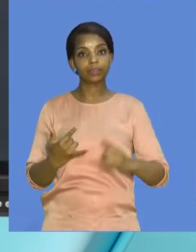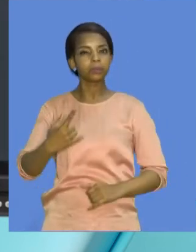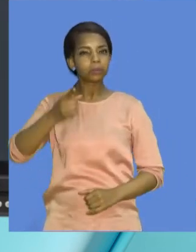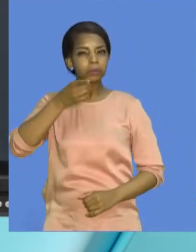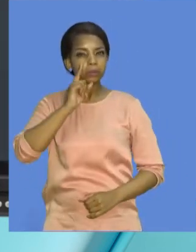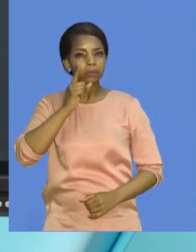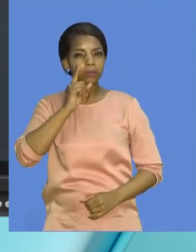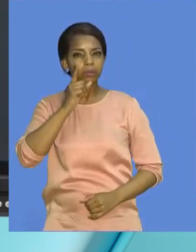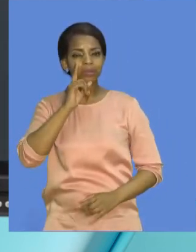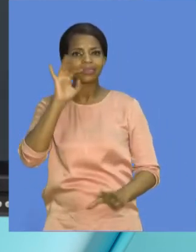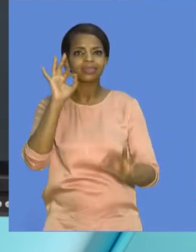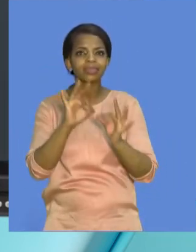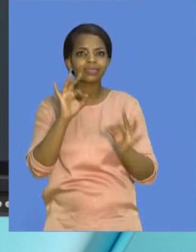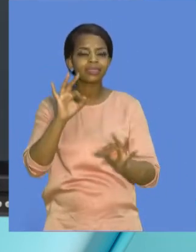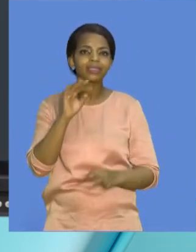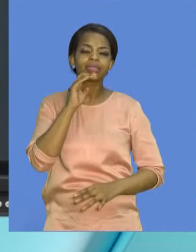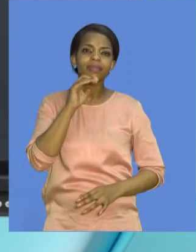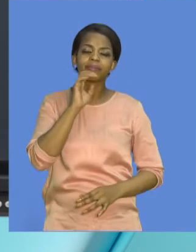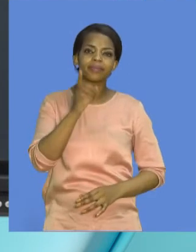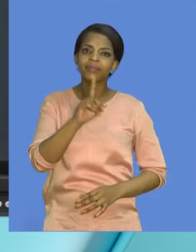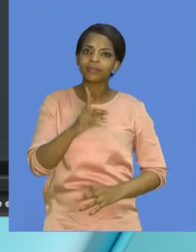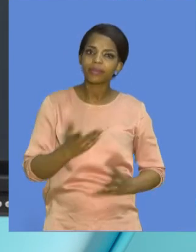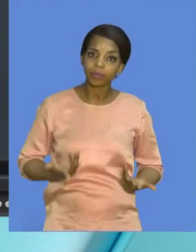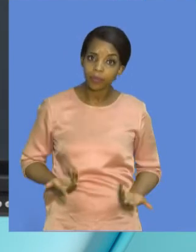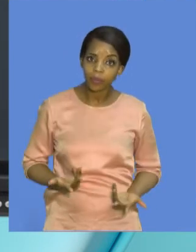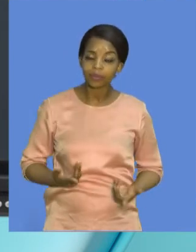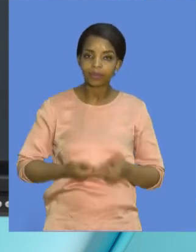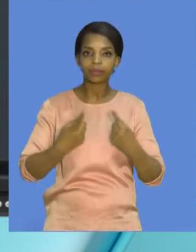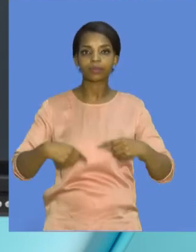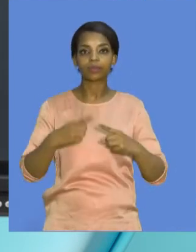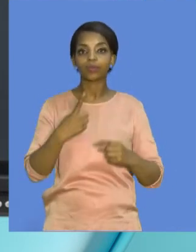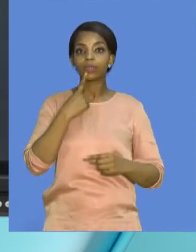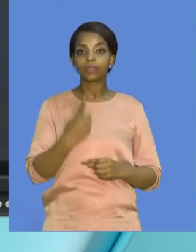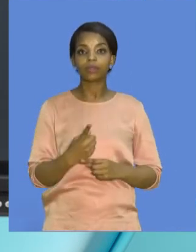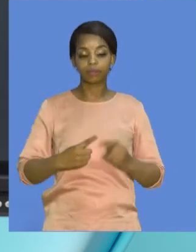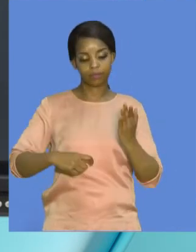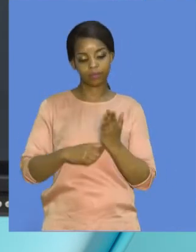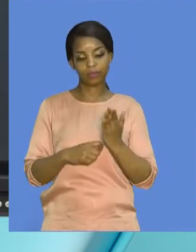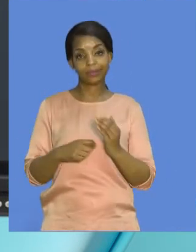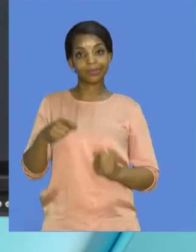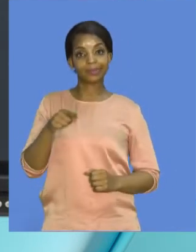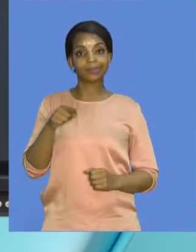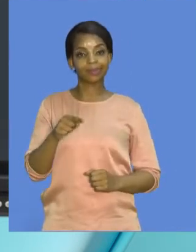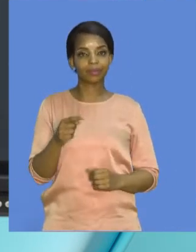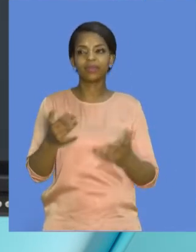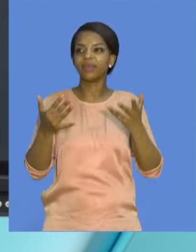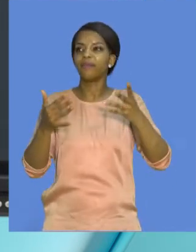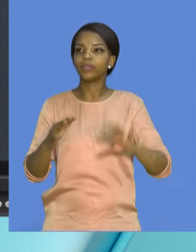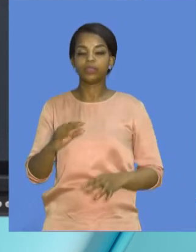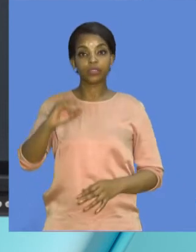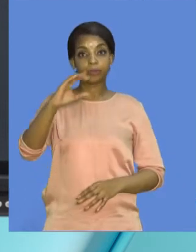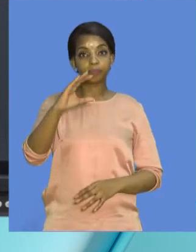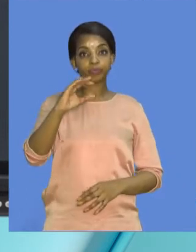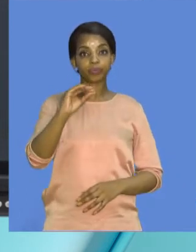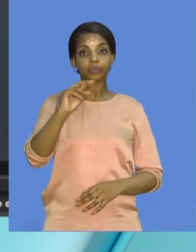at what exactly it means, when we say that charge is quantized. We've already, just to take you back from